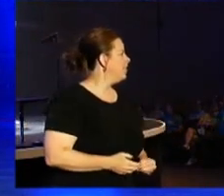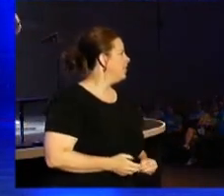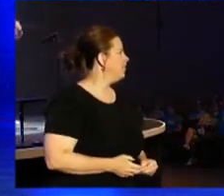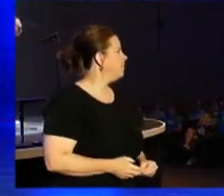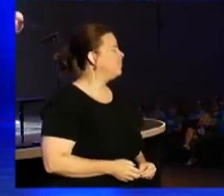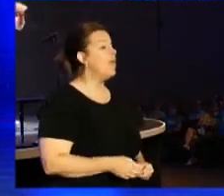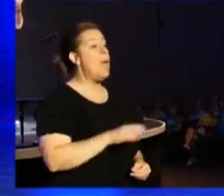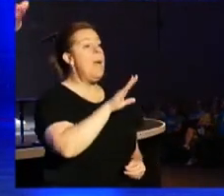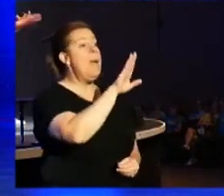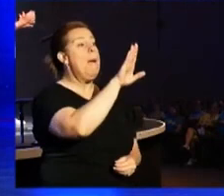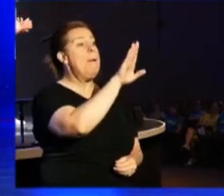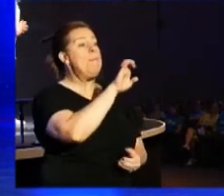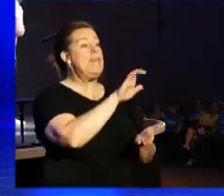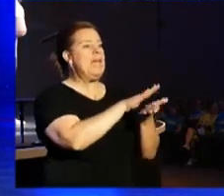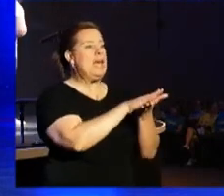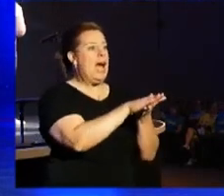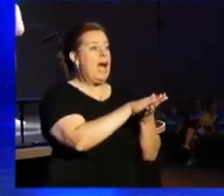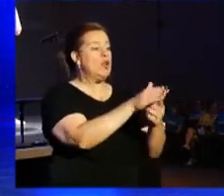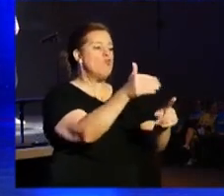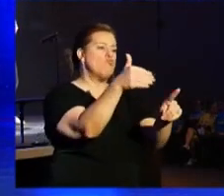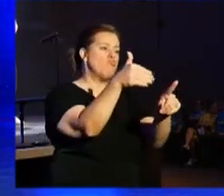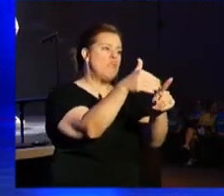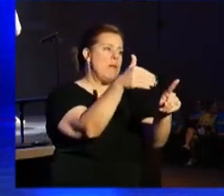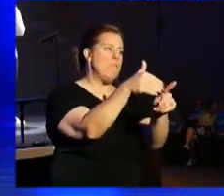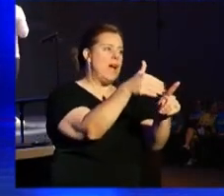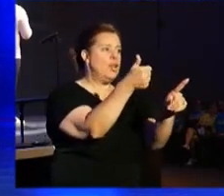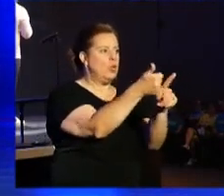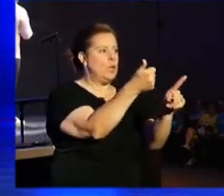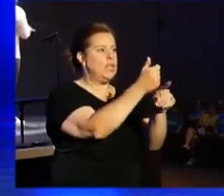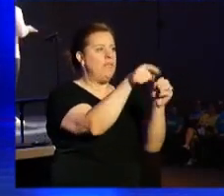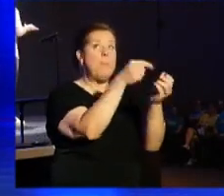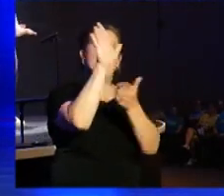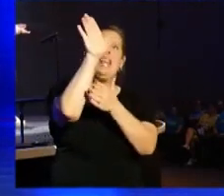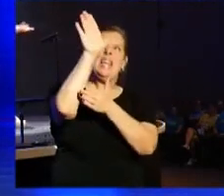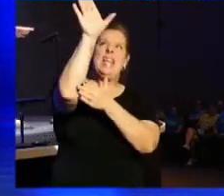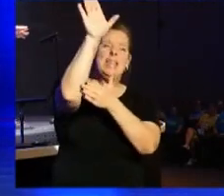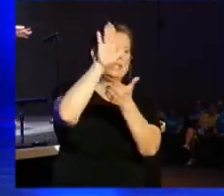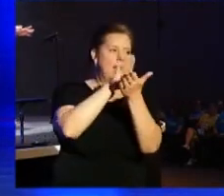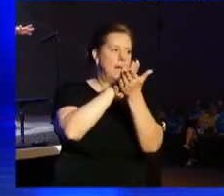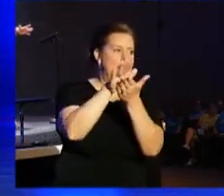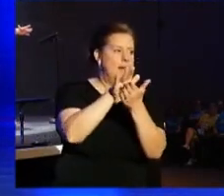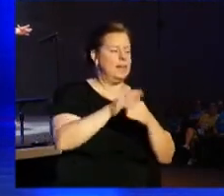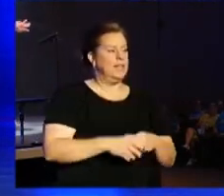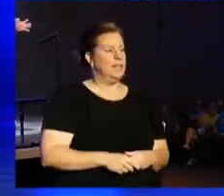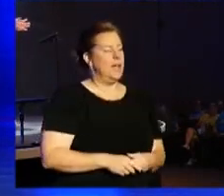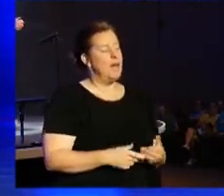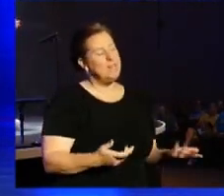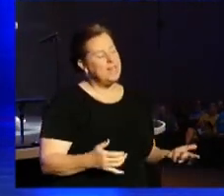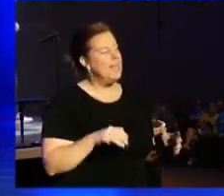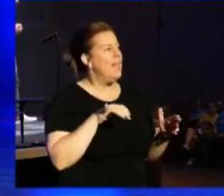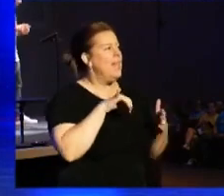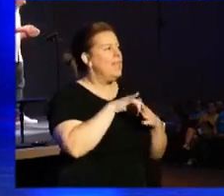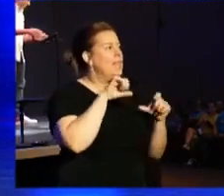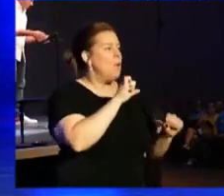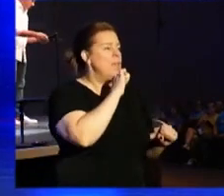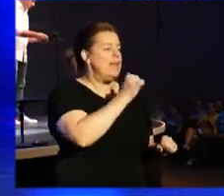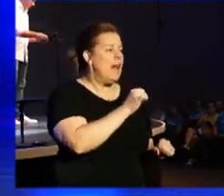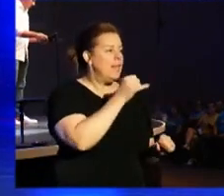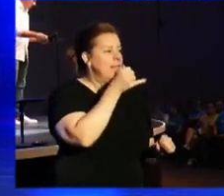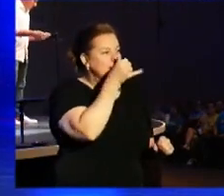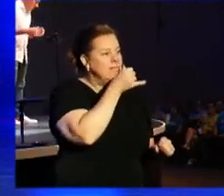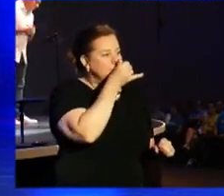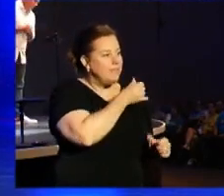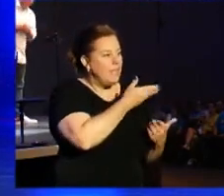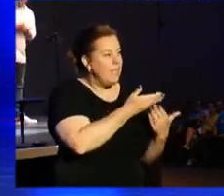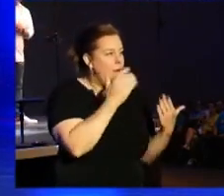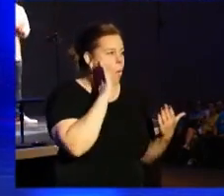Be kind, remind yourself of the kindness of God. I can't promise you that's not the cheesiest thing I'm gonna say today, so stay